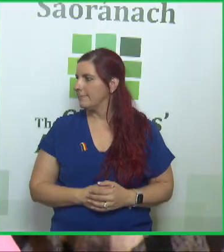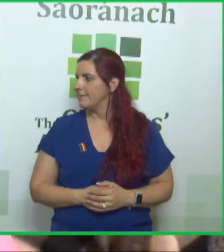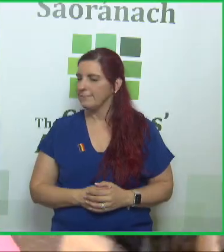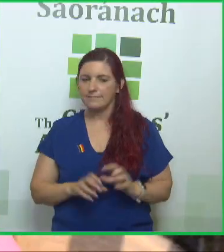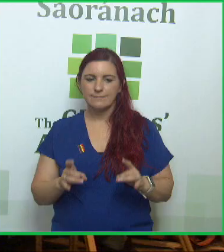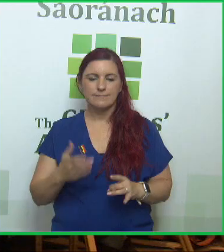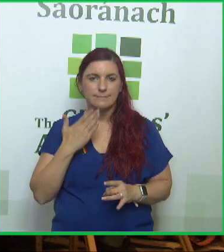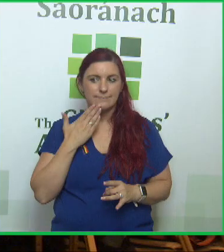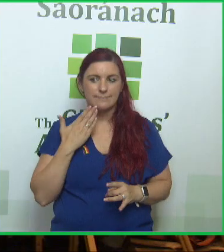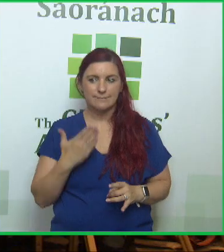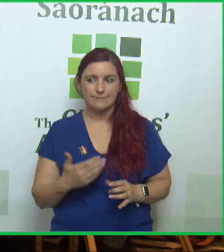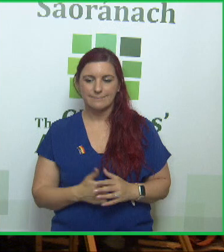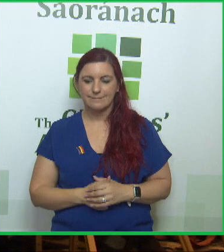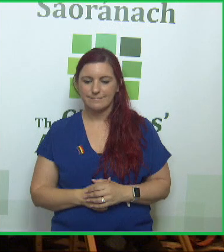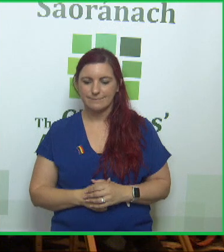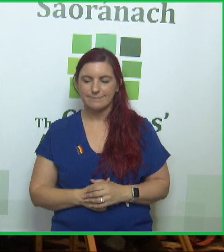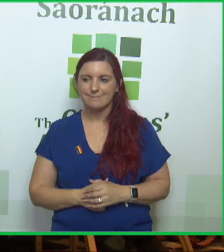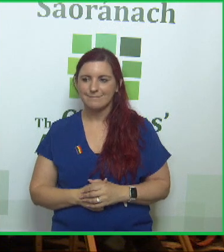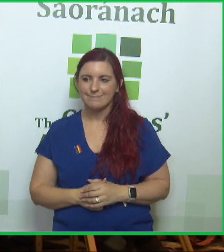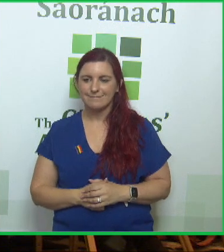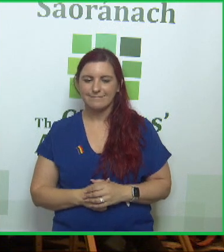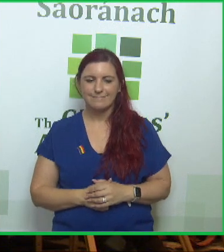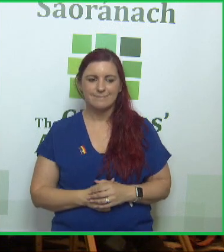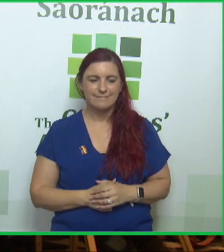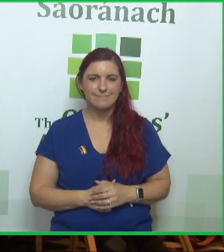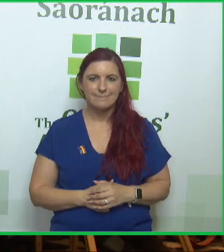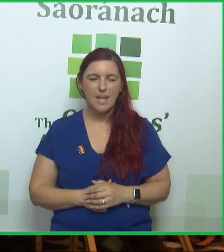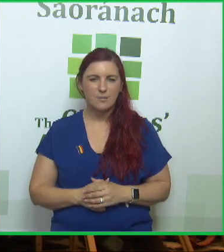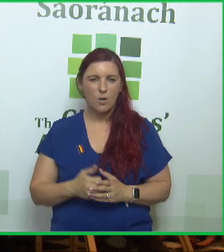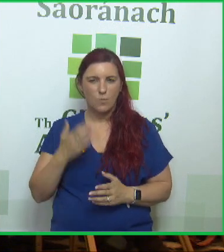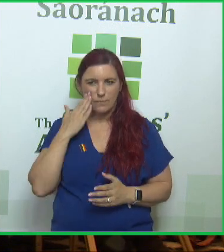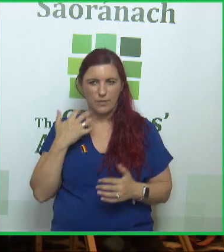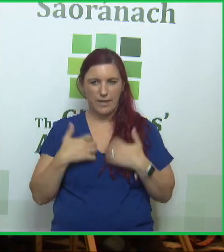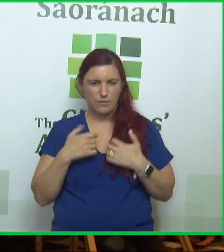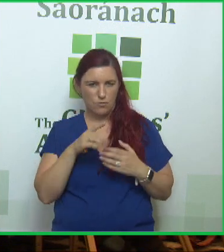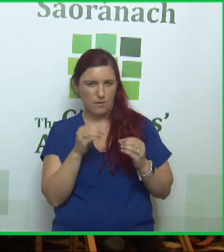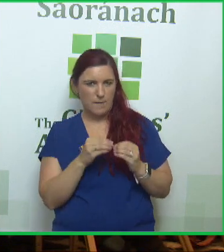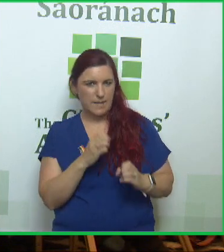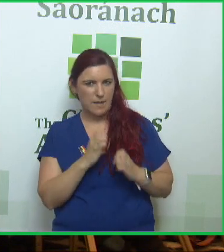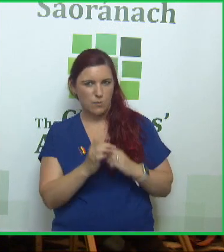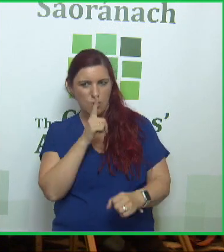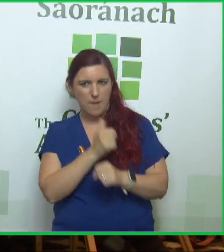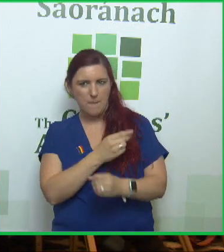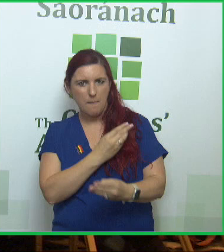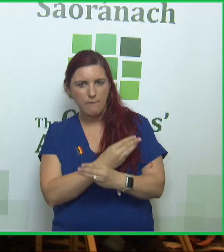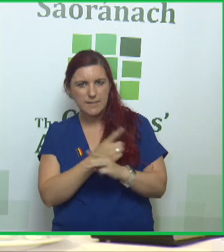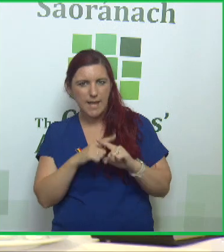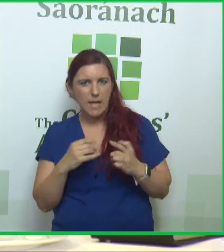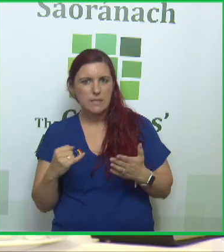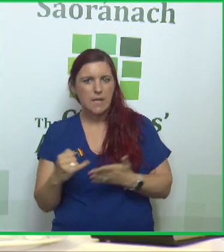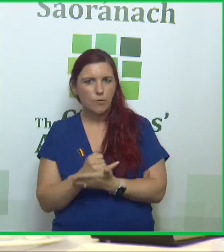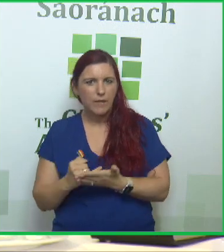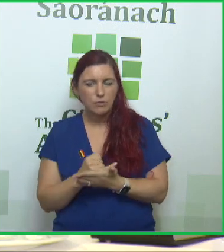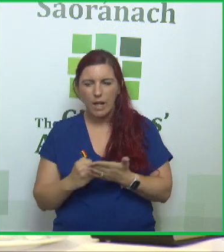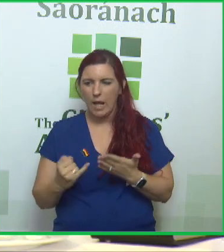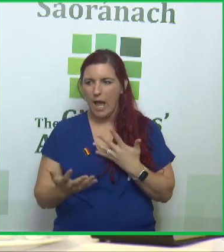Thank you, Catherine. And I think you're particularly interested in the comments you made at the end around the whole issue of poverty and deprivation and how that